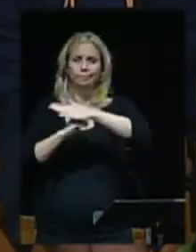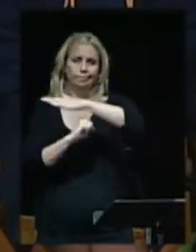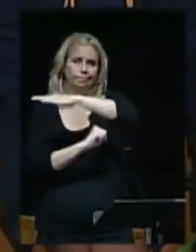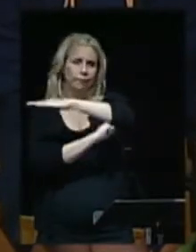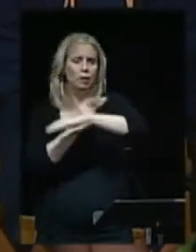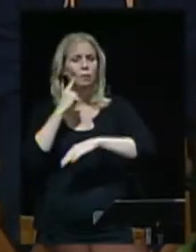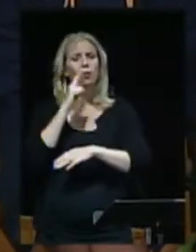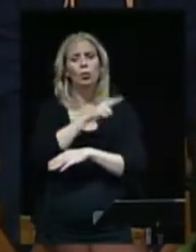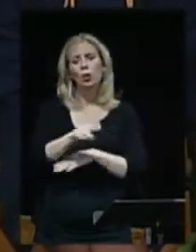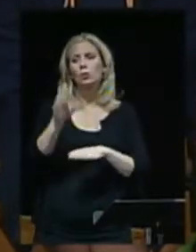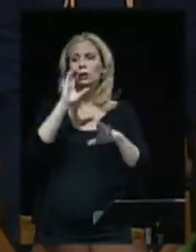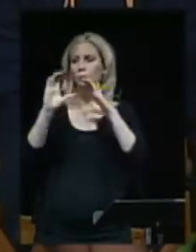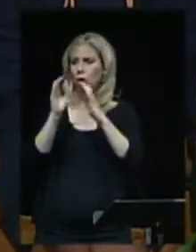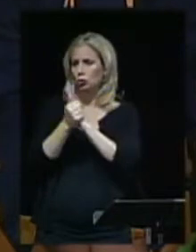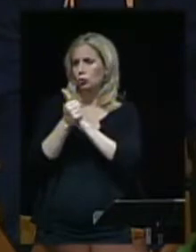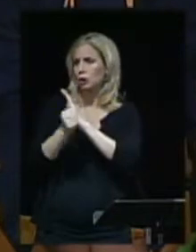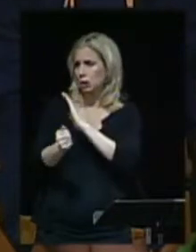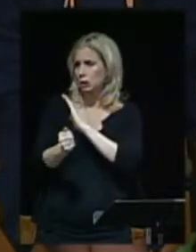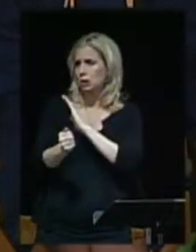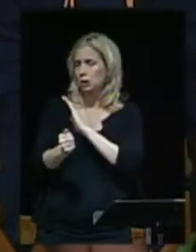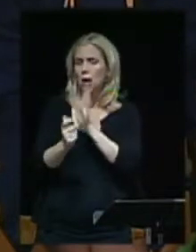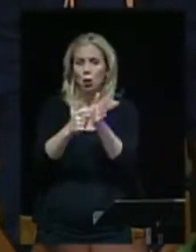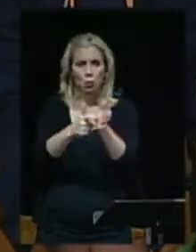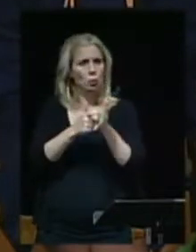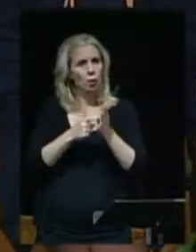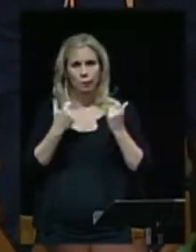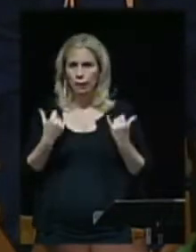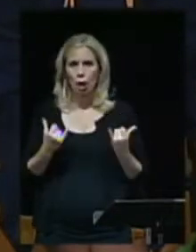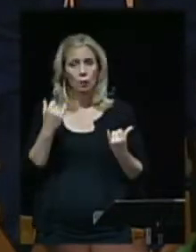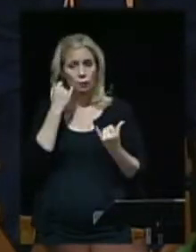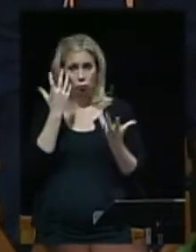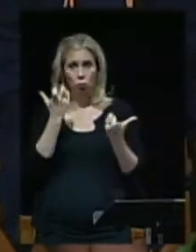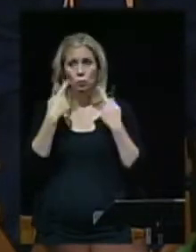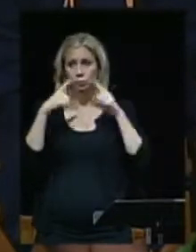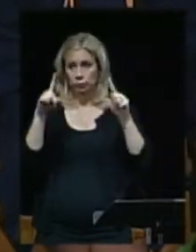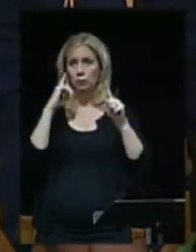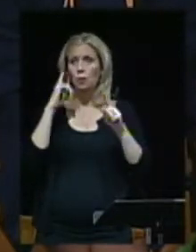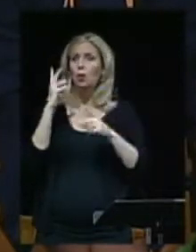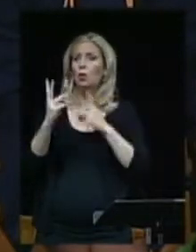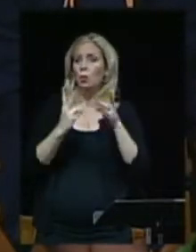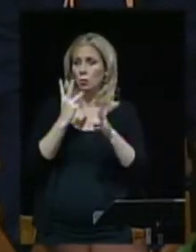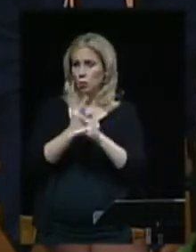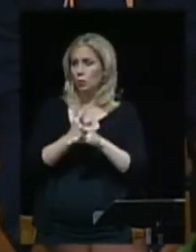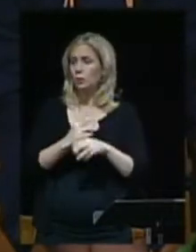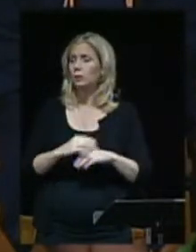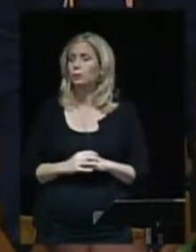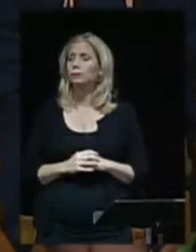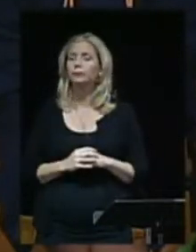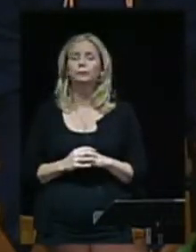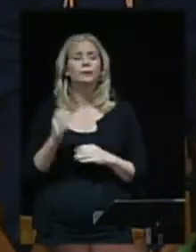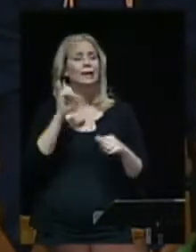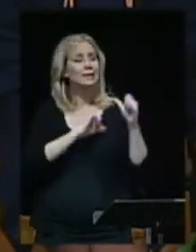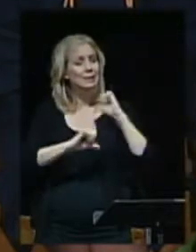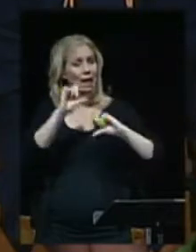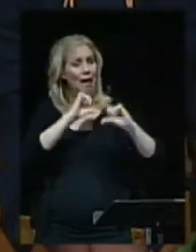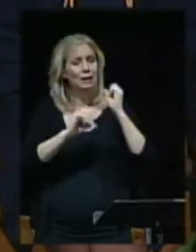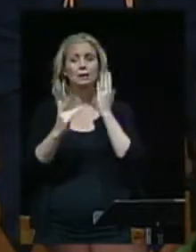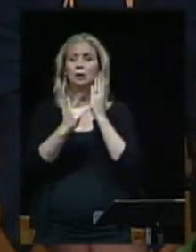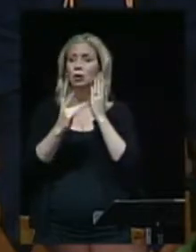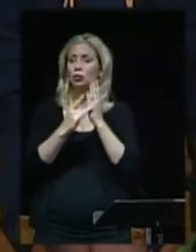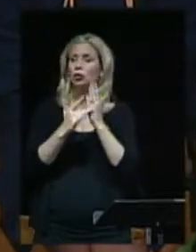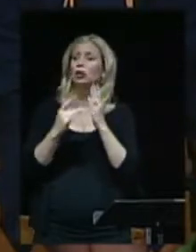skills, which are more than ever before a requirement if one is to succeed in the global world. Science, technology, engineering,